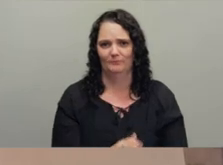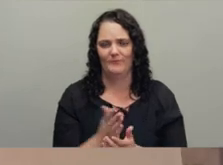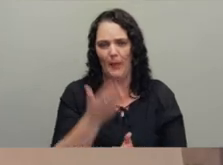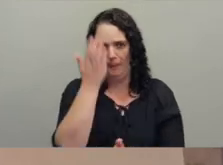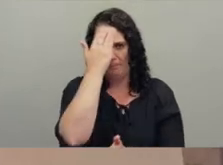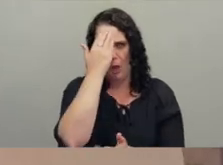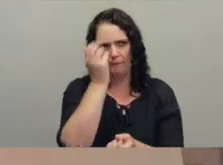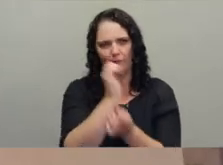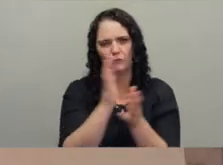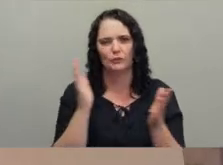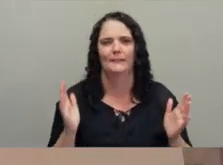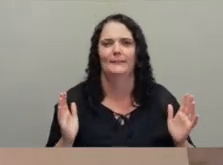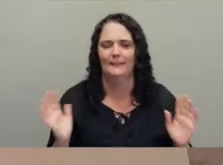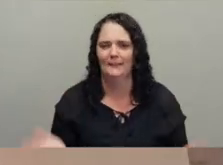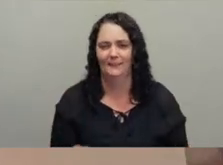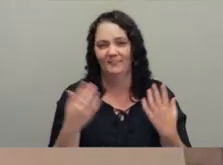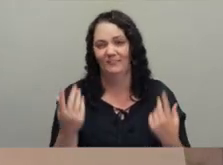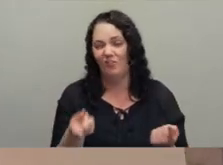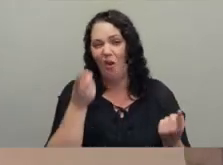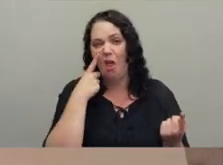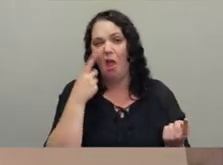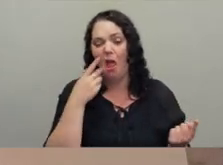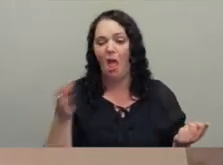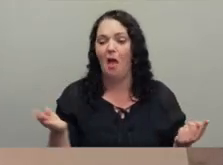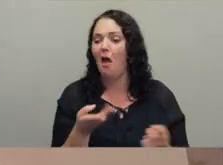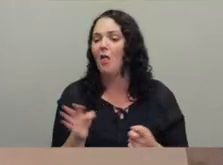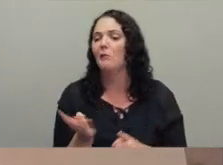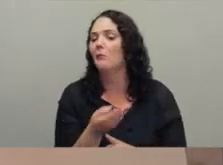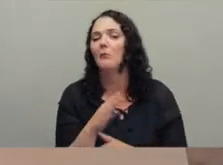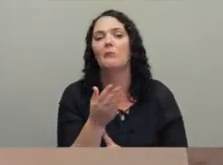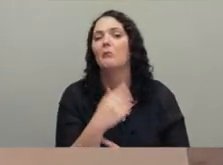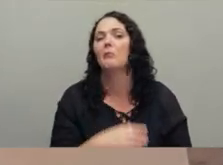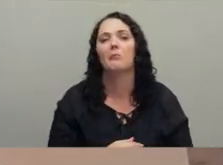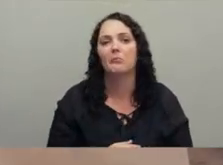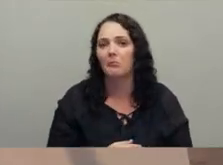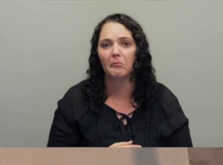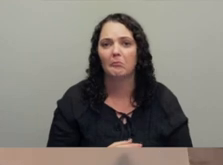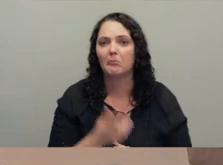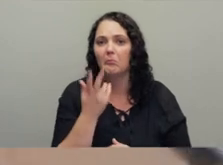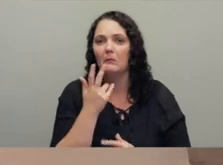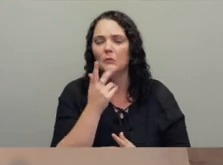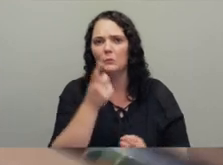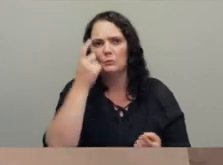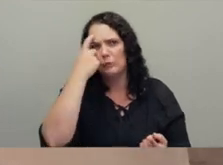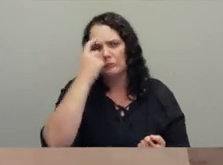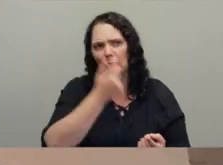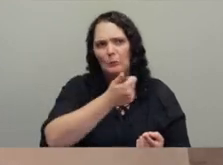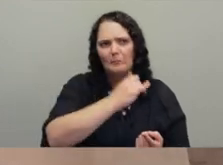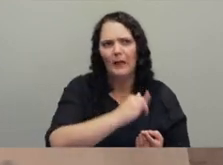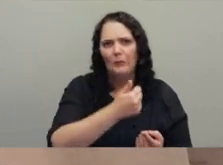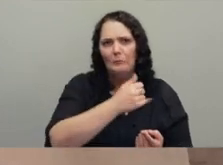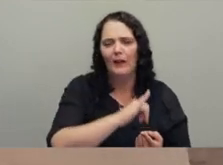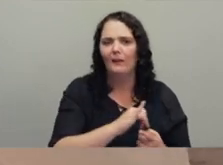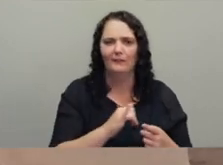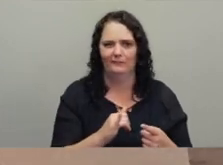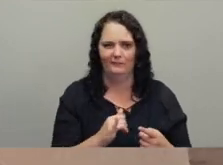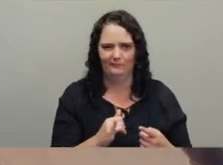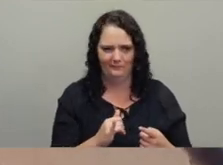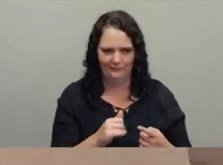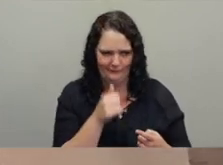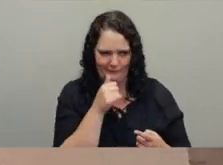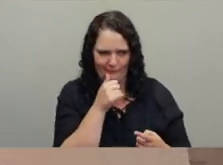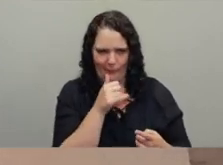drawing and the way that you're able to explore methods of drawing, which you wouldn't be confident doing if you're so concerned that the drawing won't come